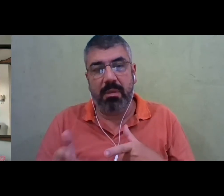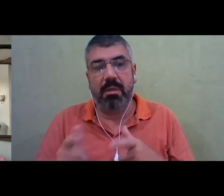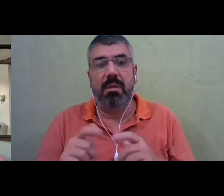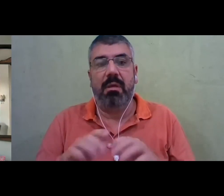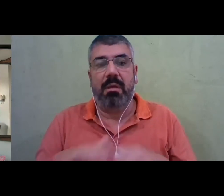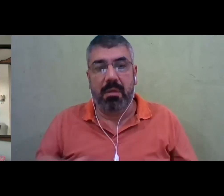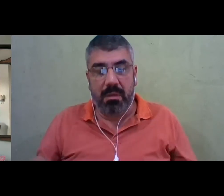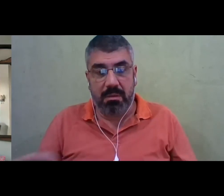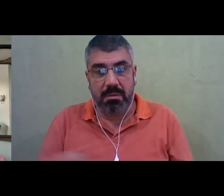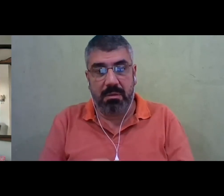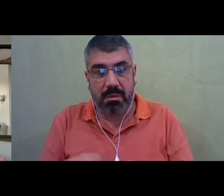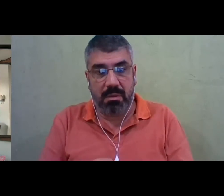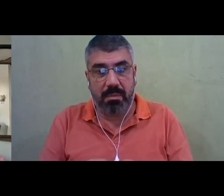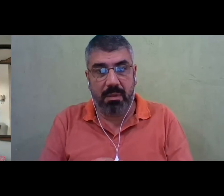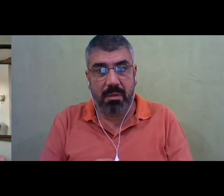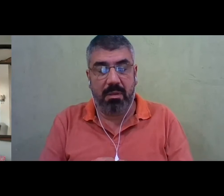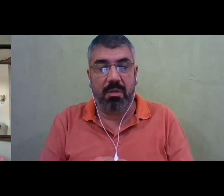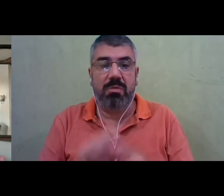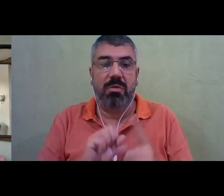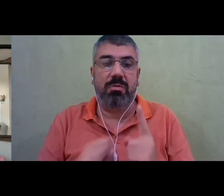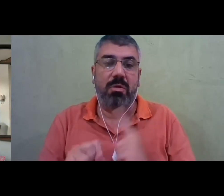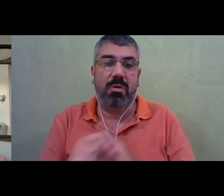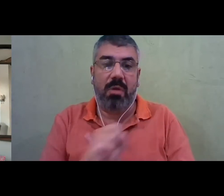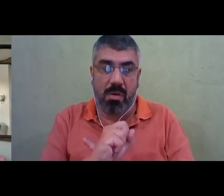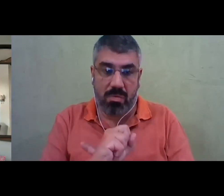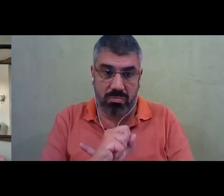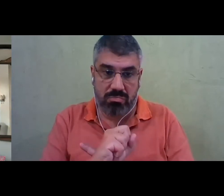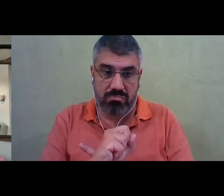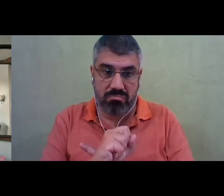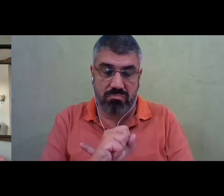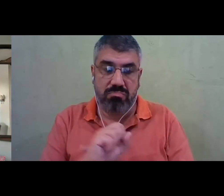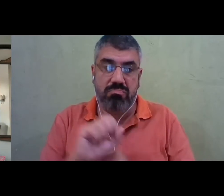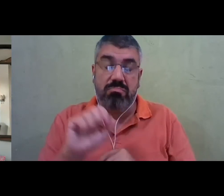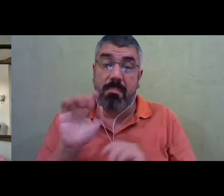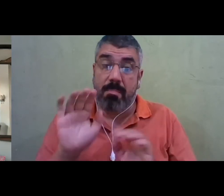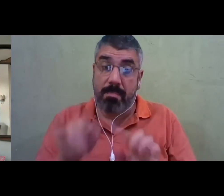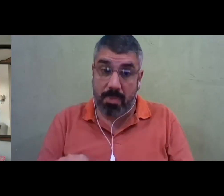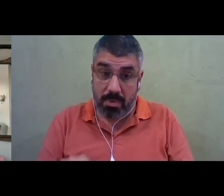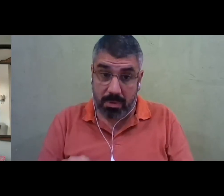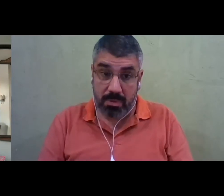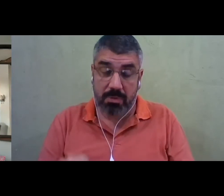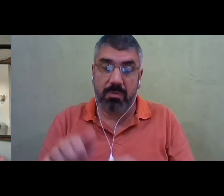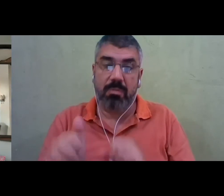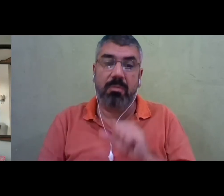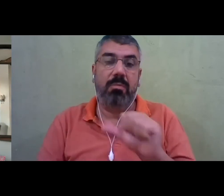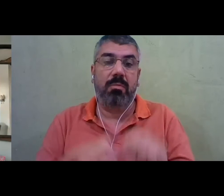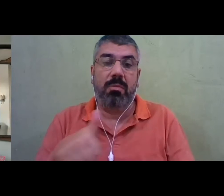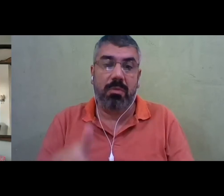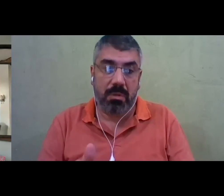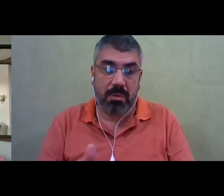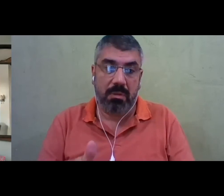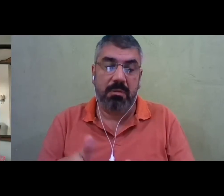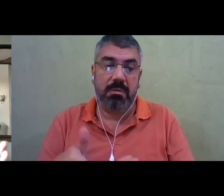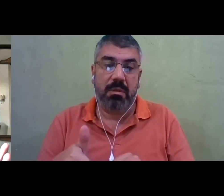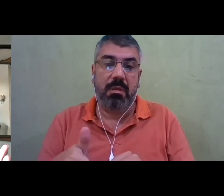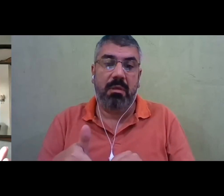logic to it. And hundreds of years of history can unfold according to that contradiction. And attempts